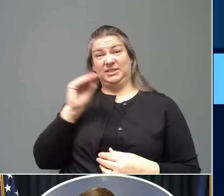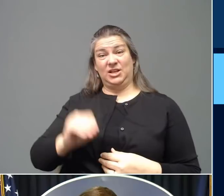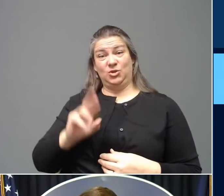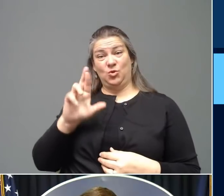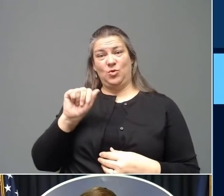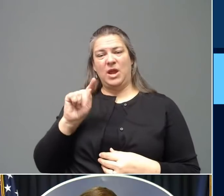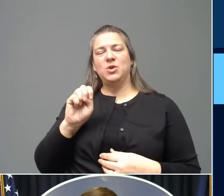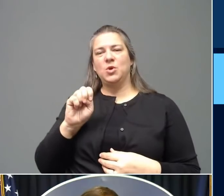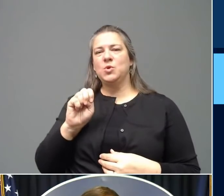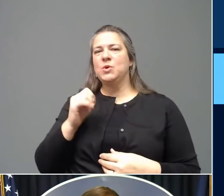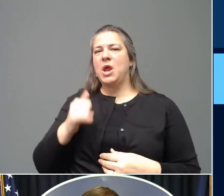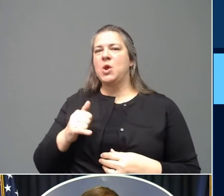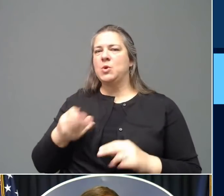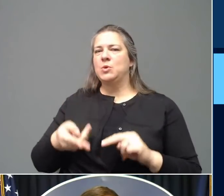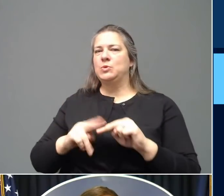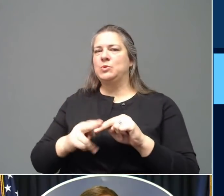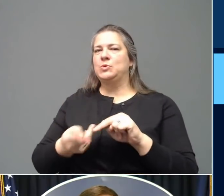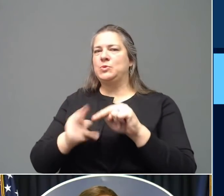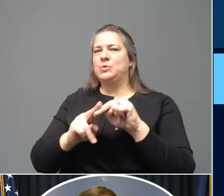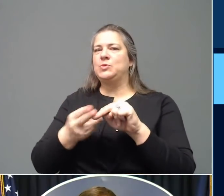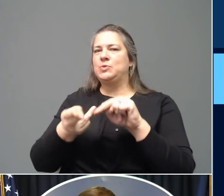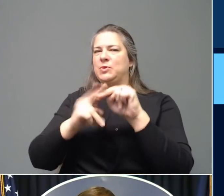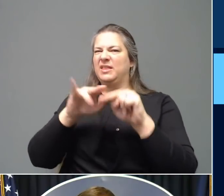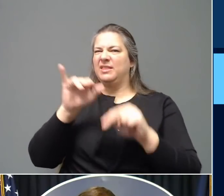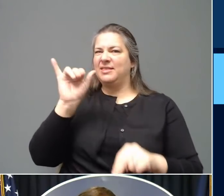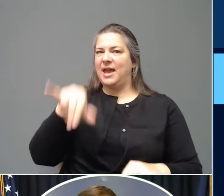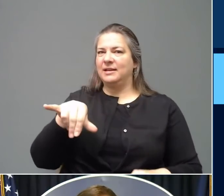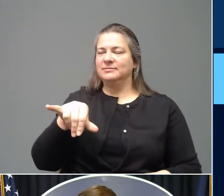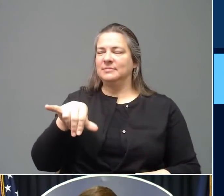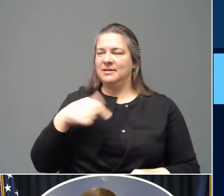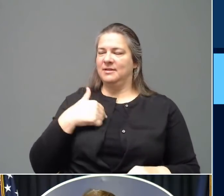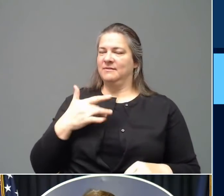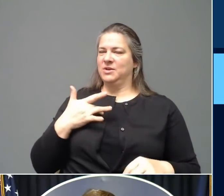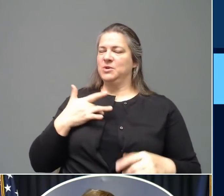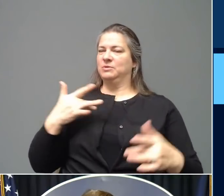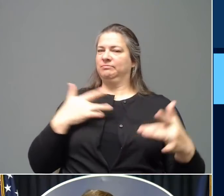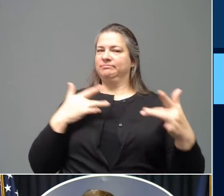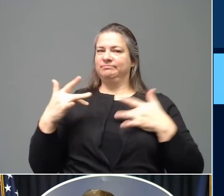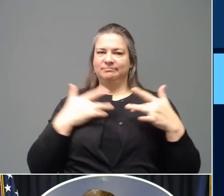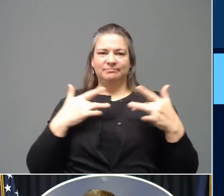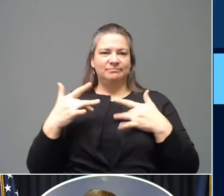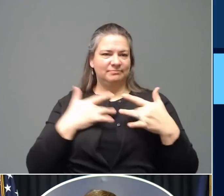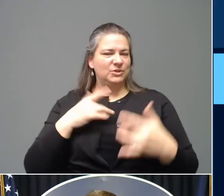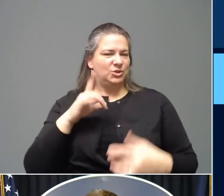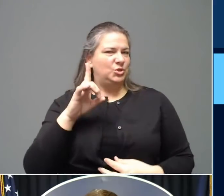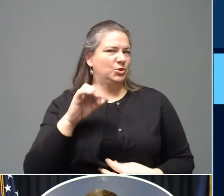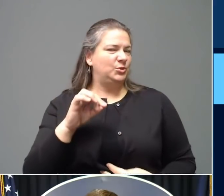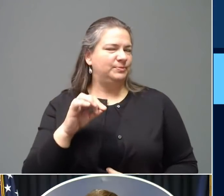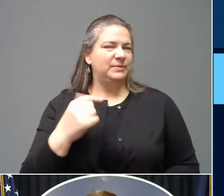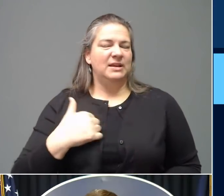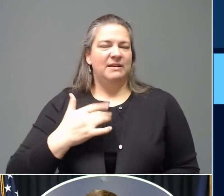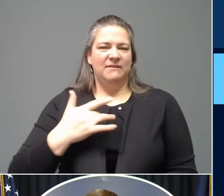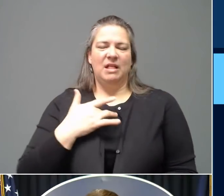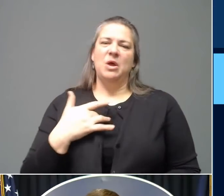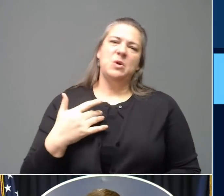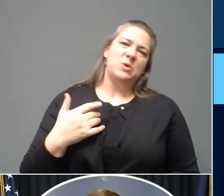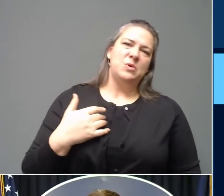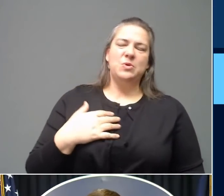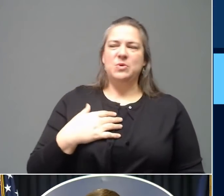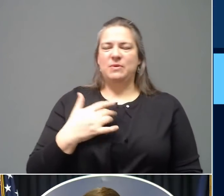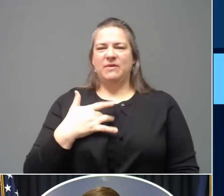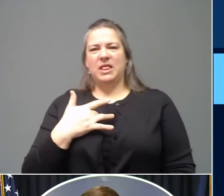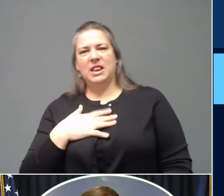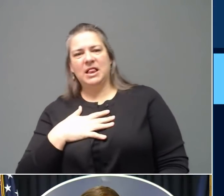increasing. And that is a real worry that should set off alarms with all of us. We're now up